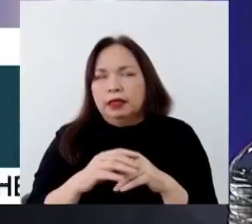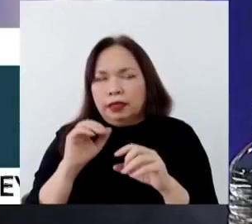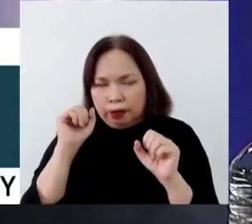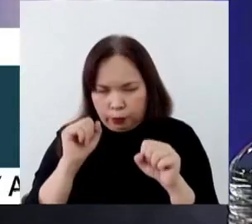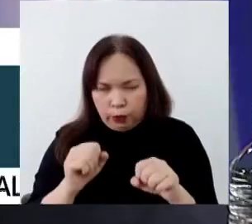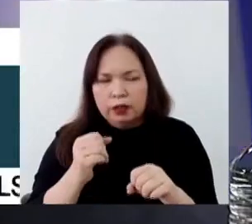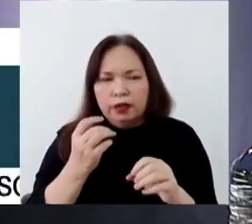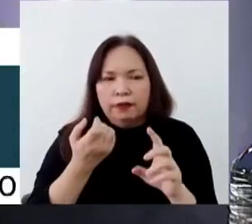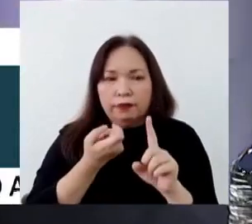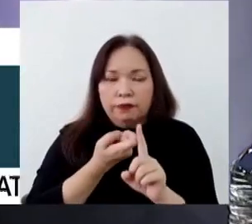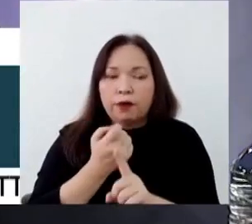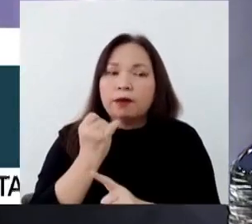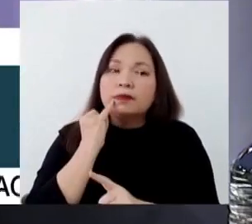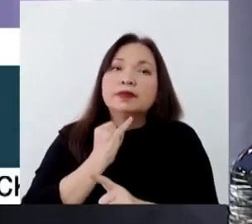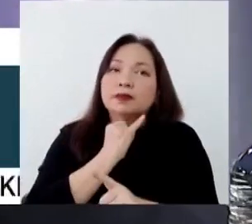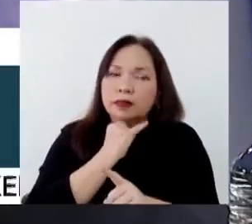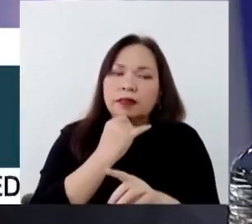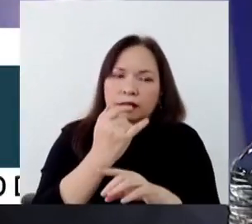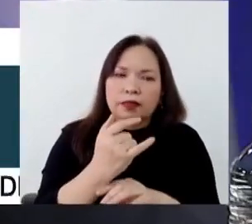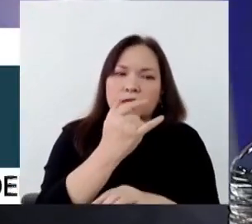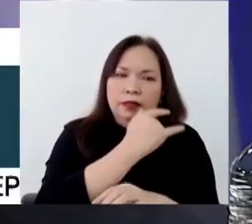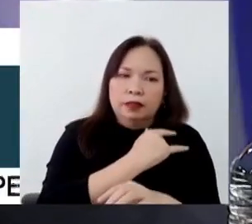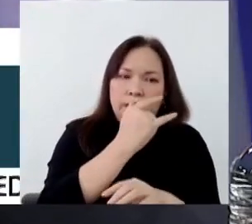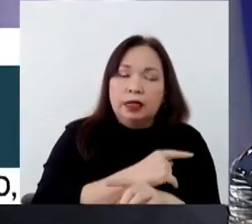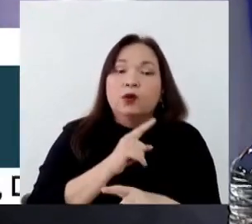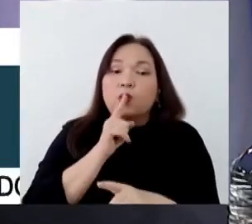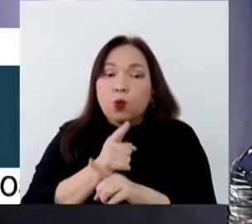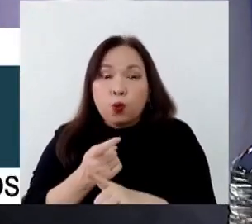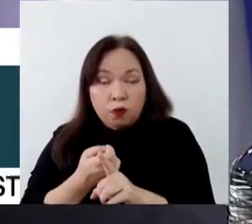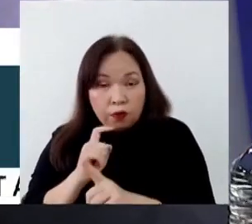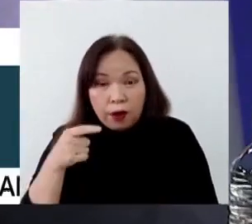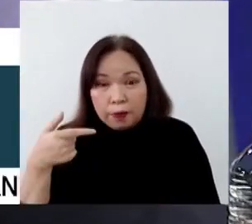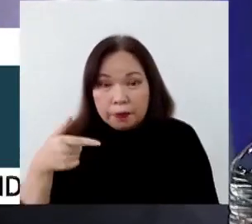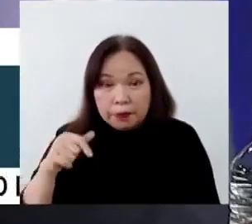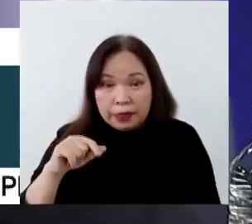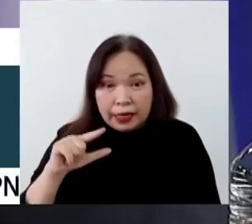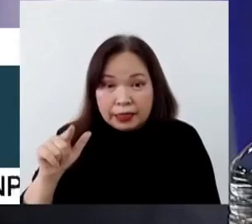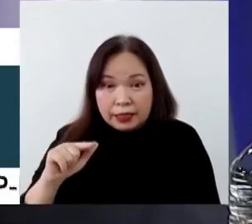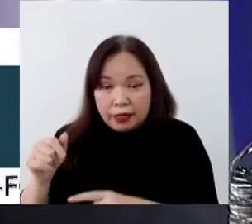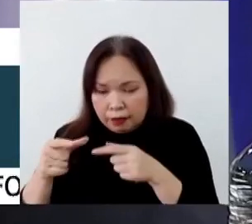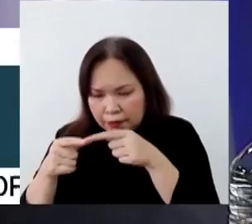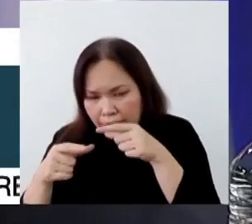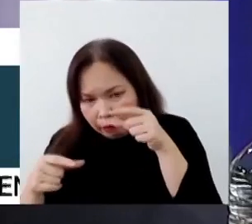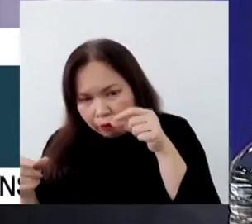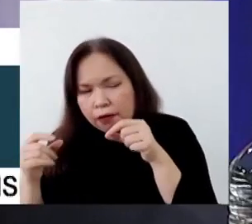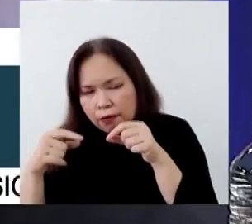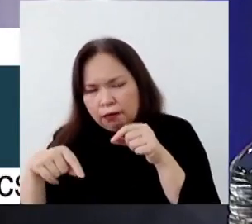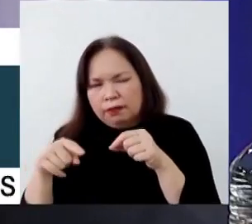expect big numbers. It's our Kababayans in Gaza. Ganun po. So,